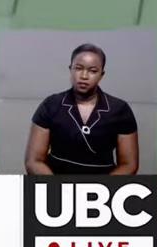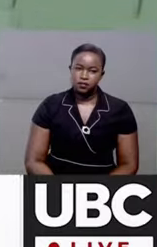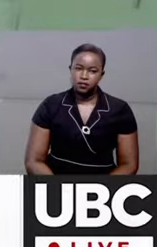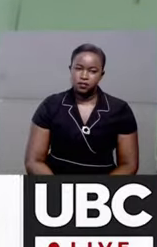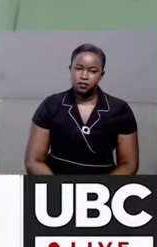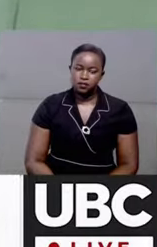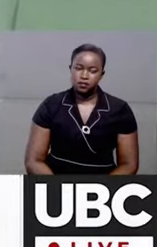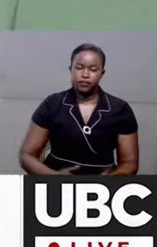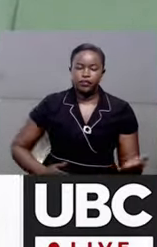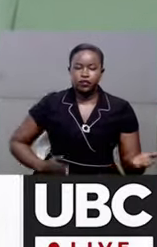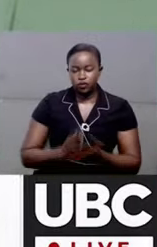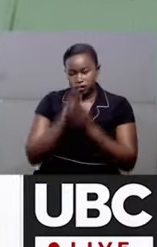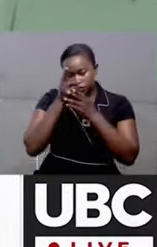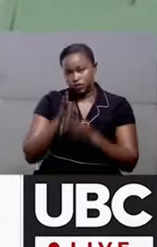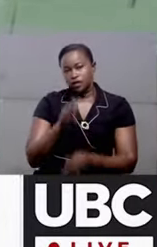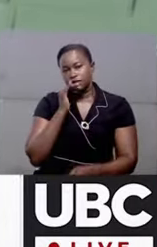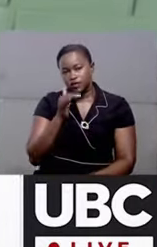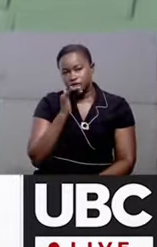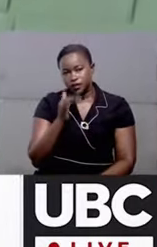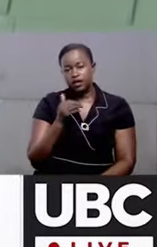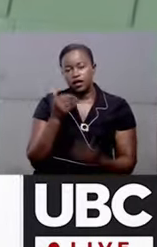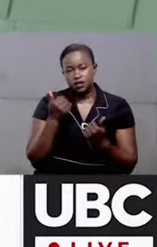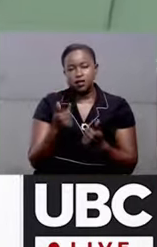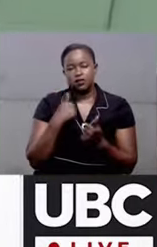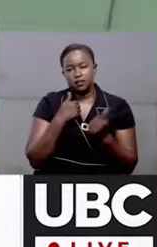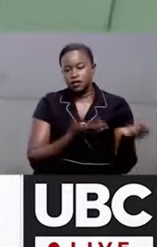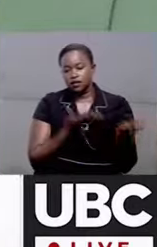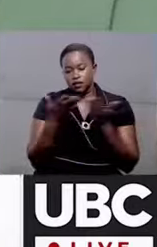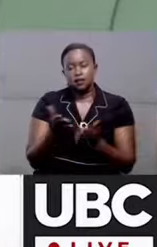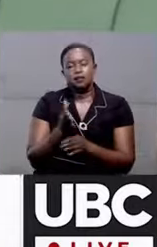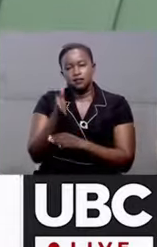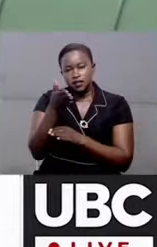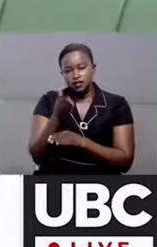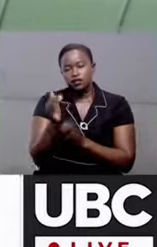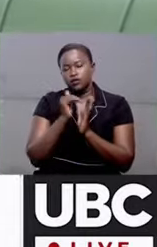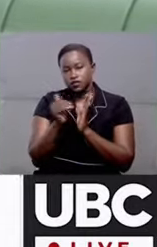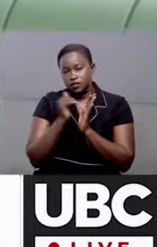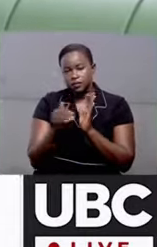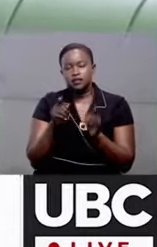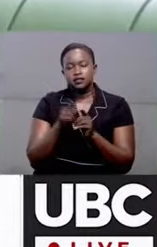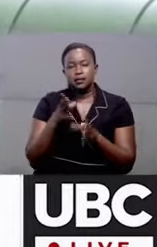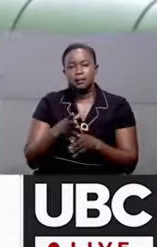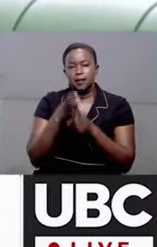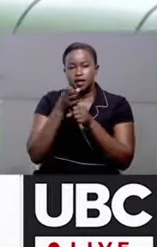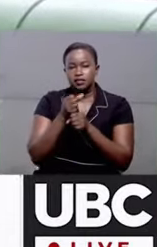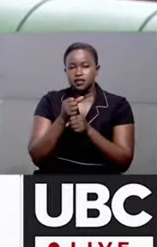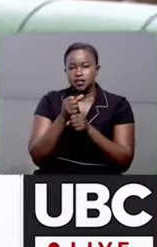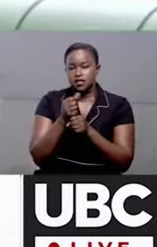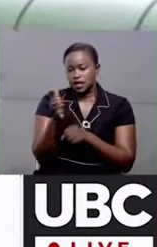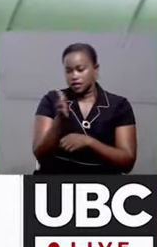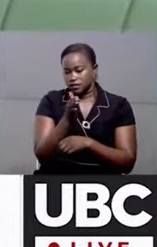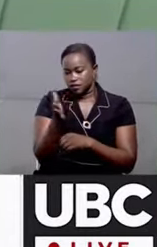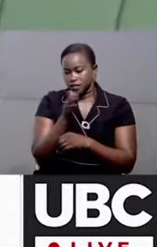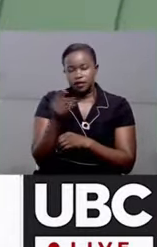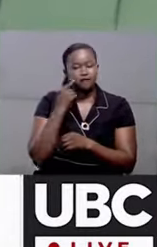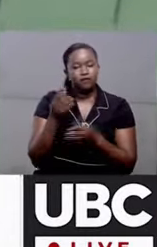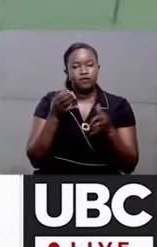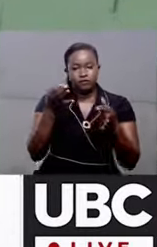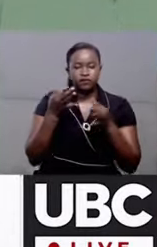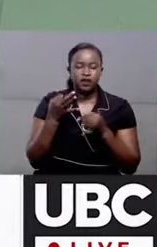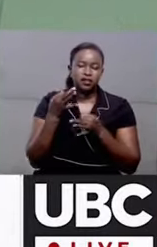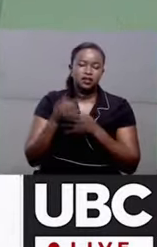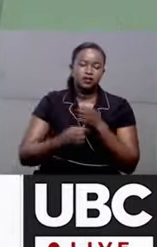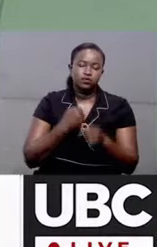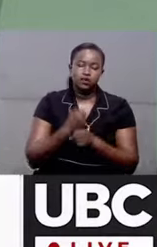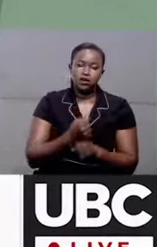I hereby lay the Ministerial Statement and budget estimates for the financial year